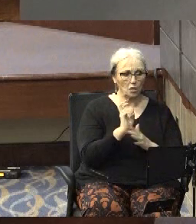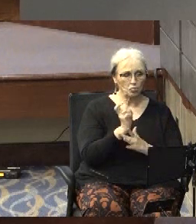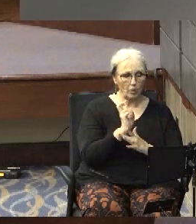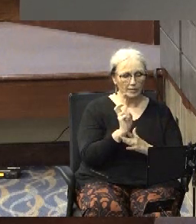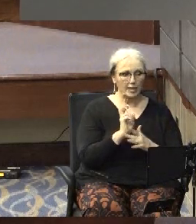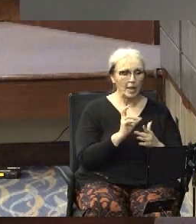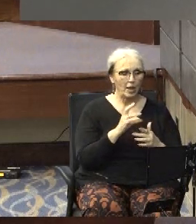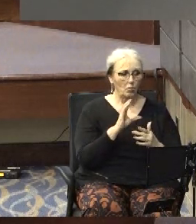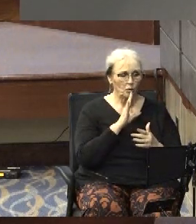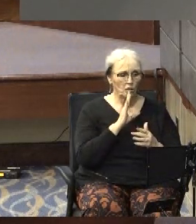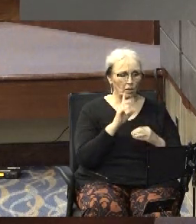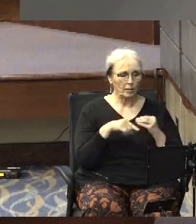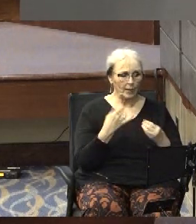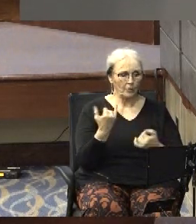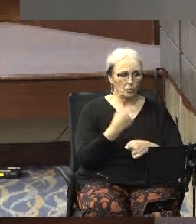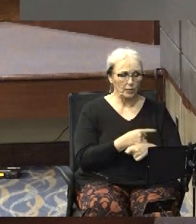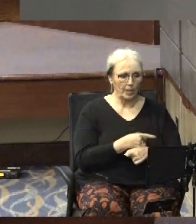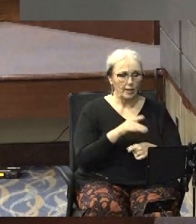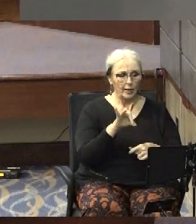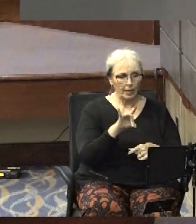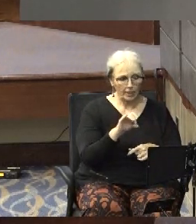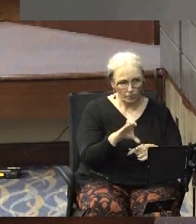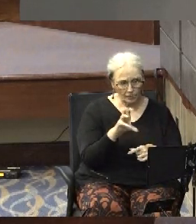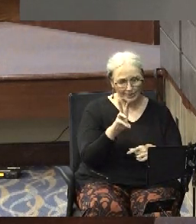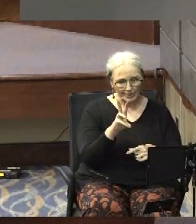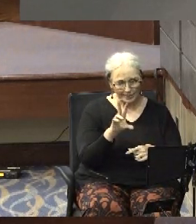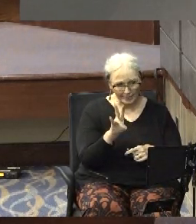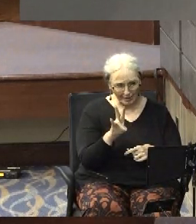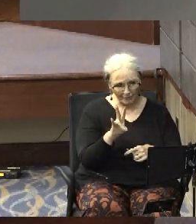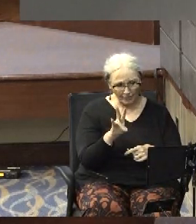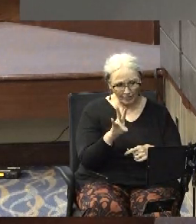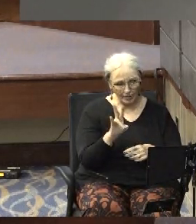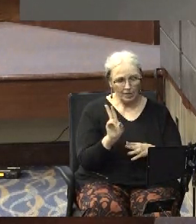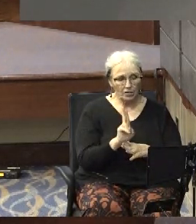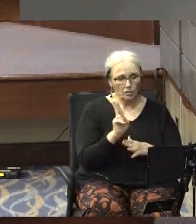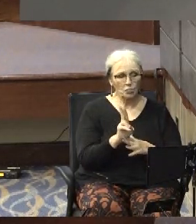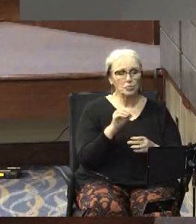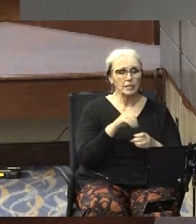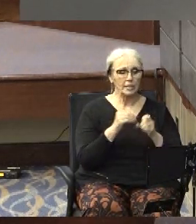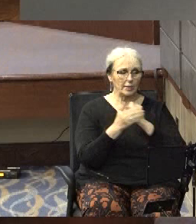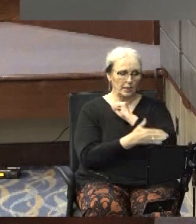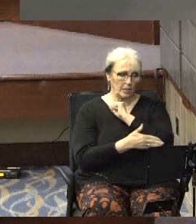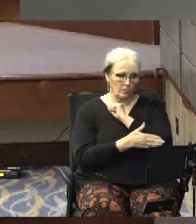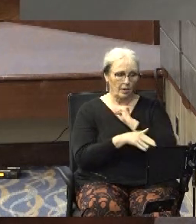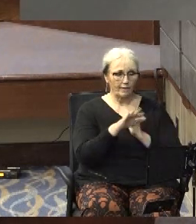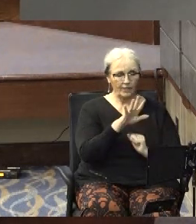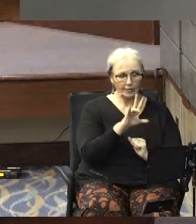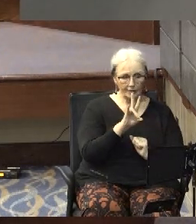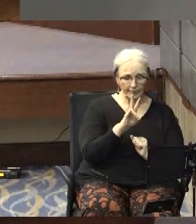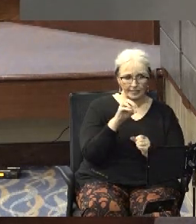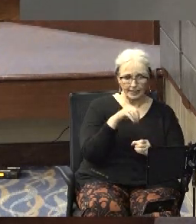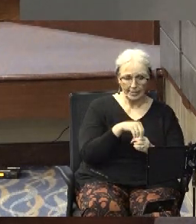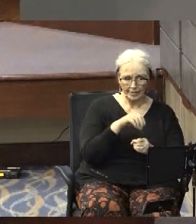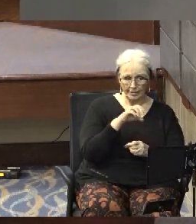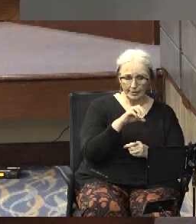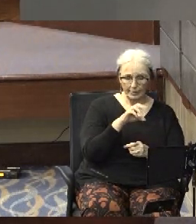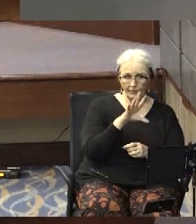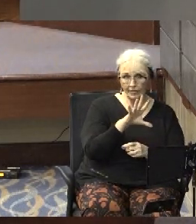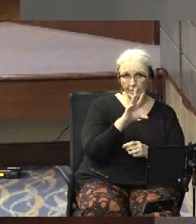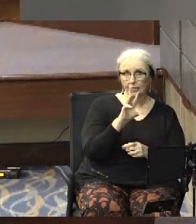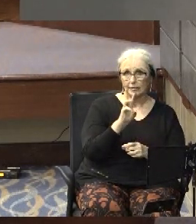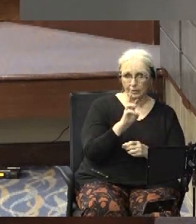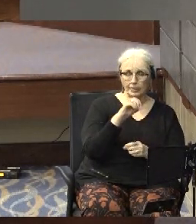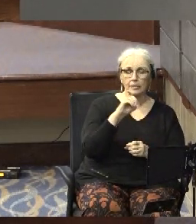about today, there were 867 in use in the country, 56 in Texas. So